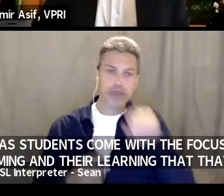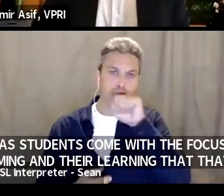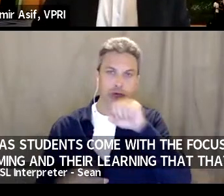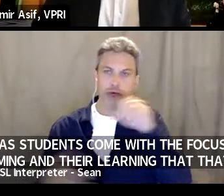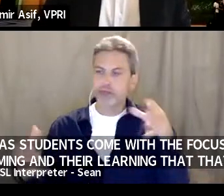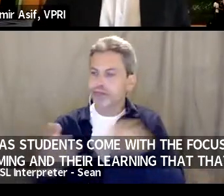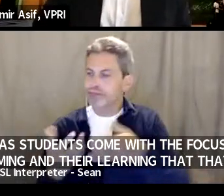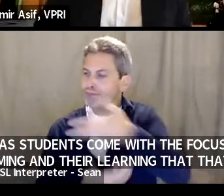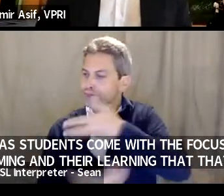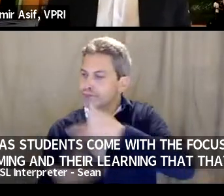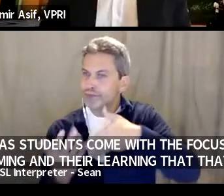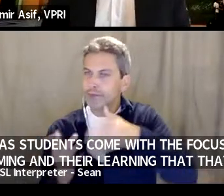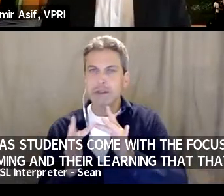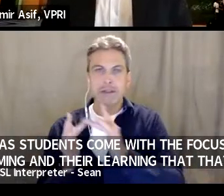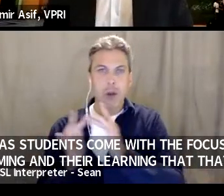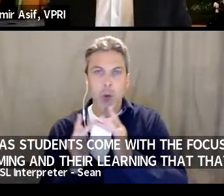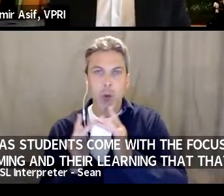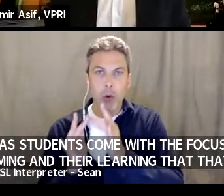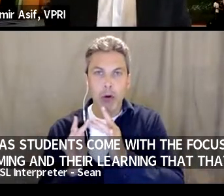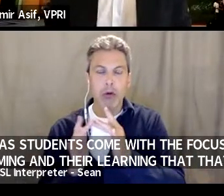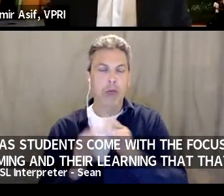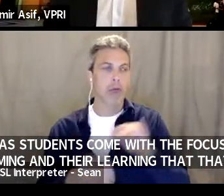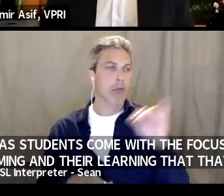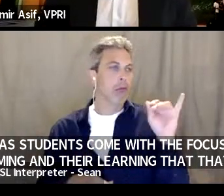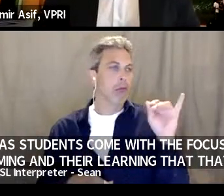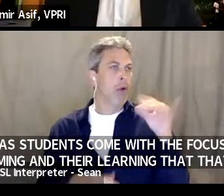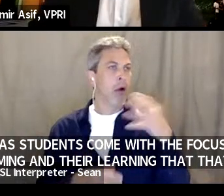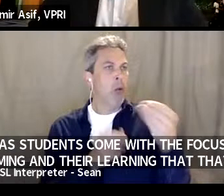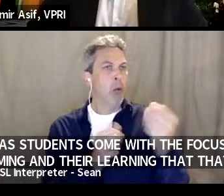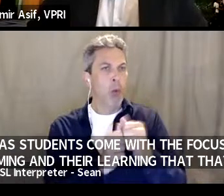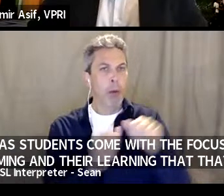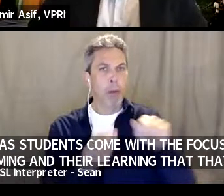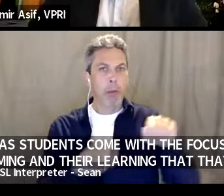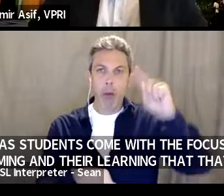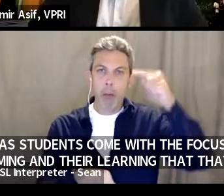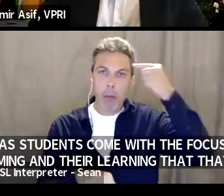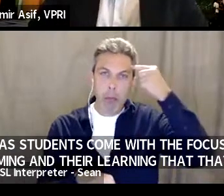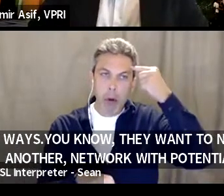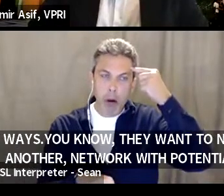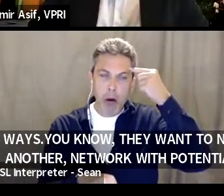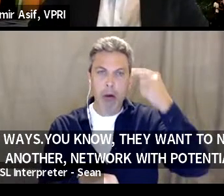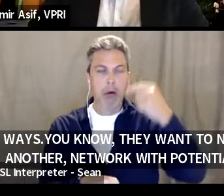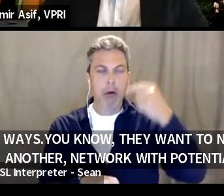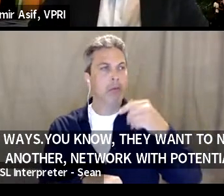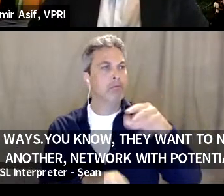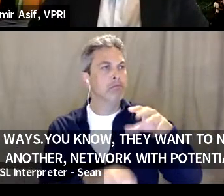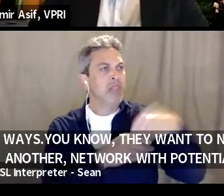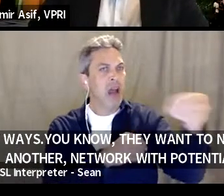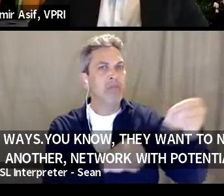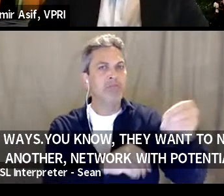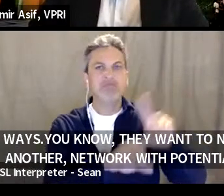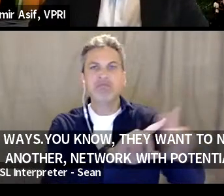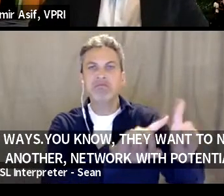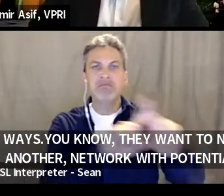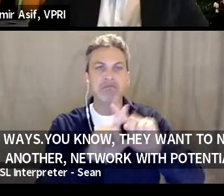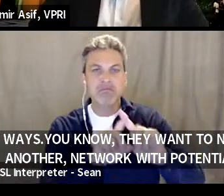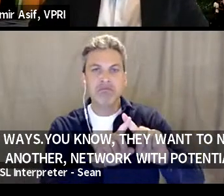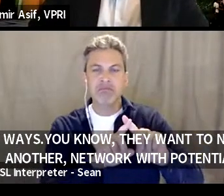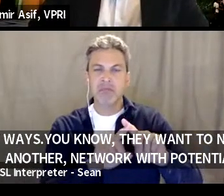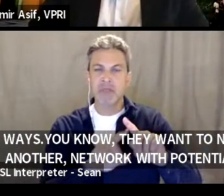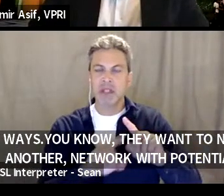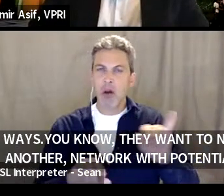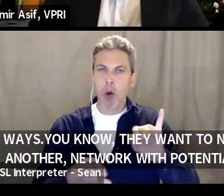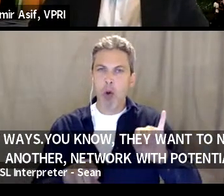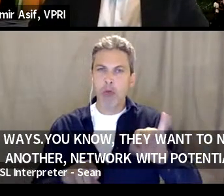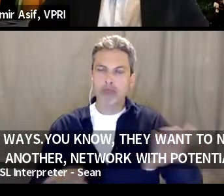with potential employers, outside members, extracurricular activities. And so we will be,